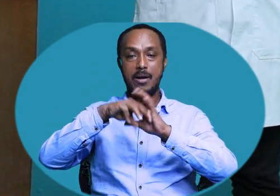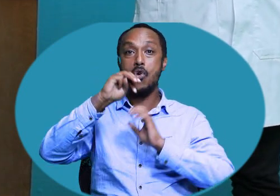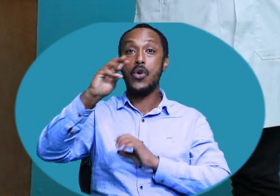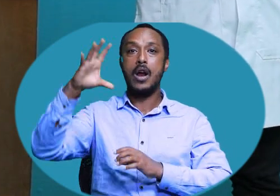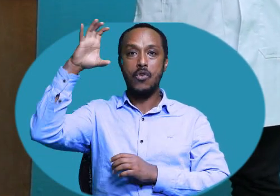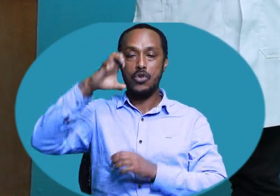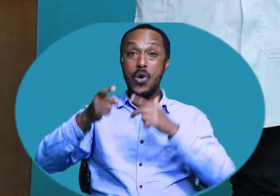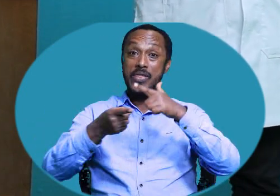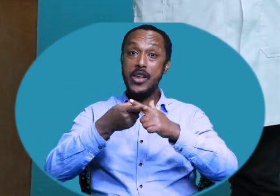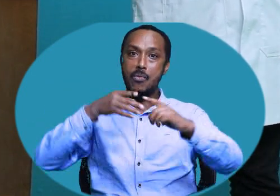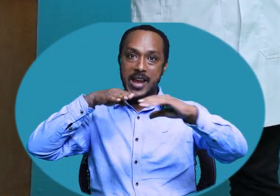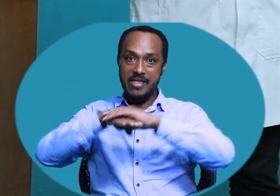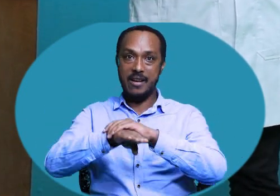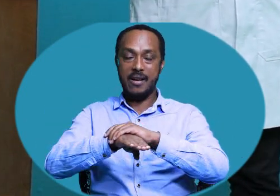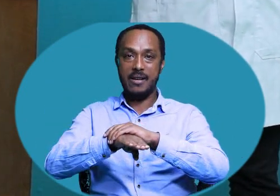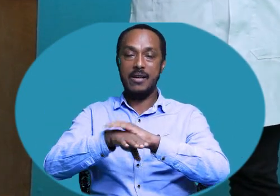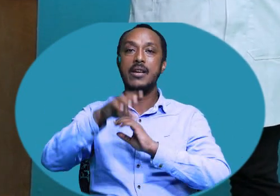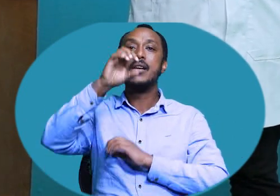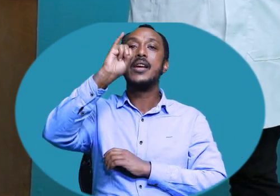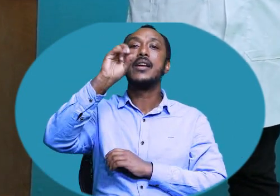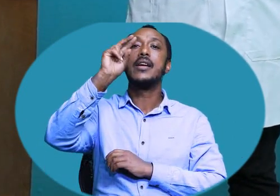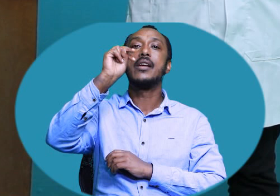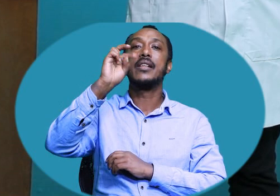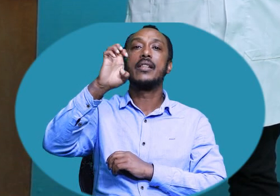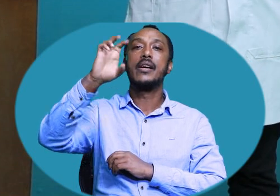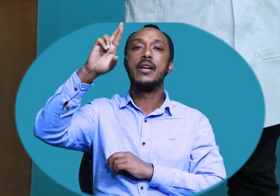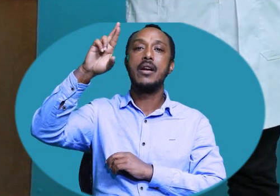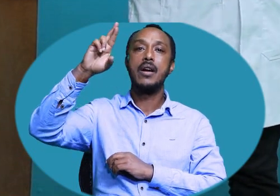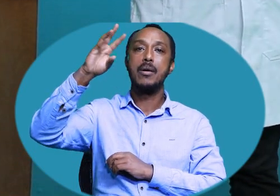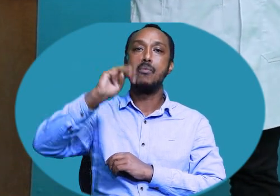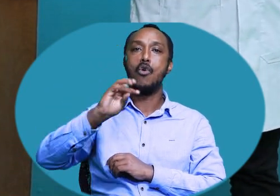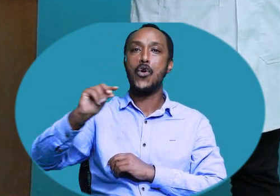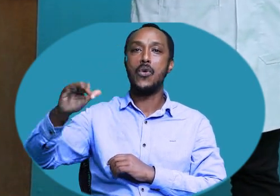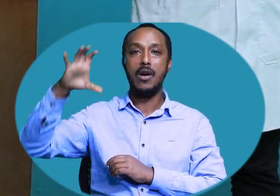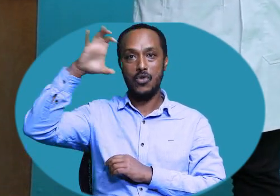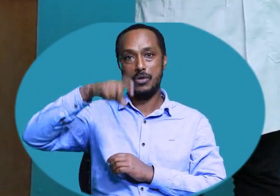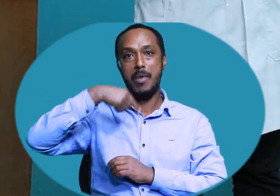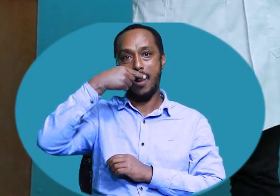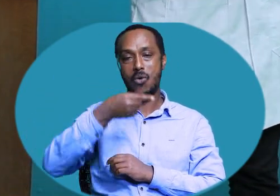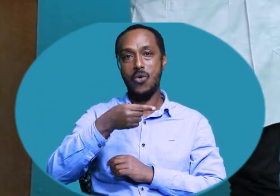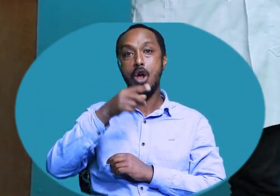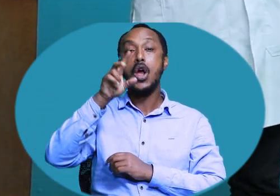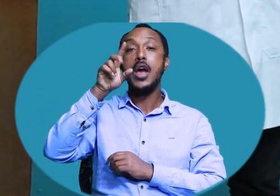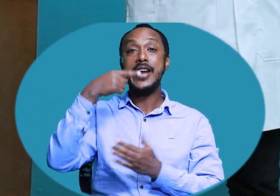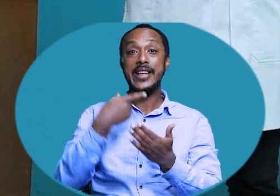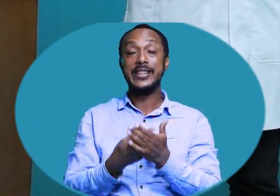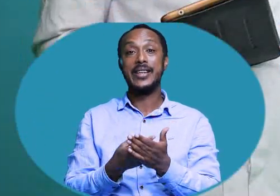intermolecular forces. Intra and what? Intermolecular forces. These chemical bonds are